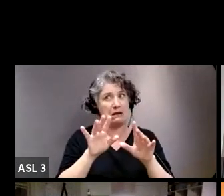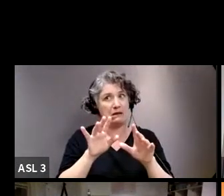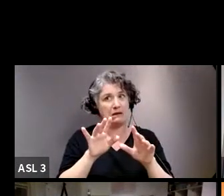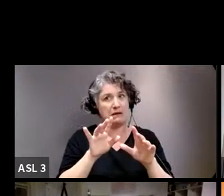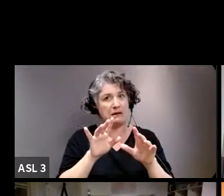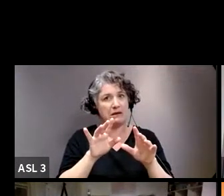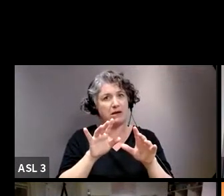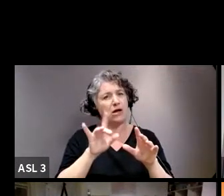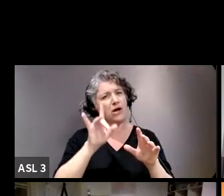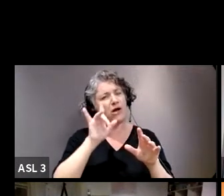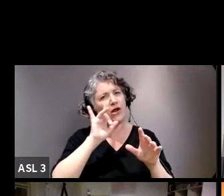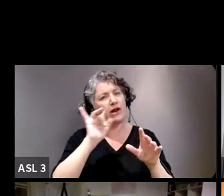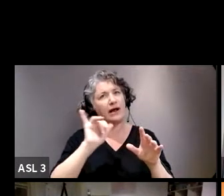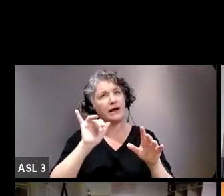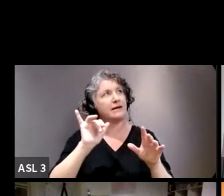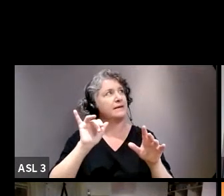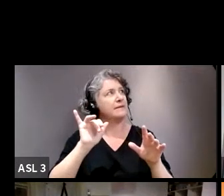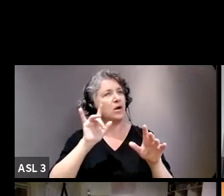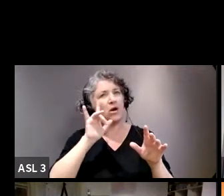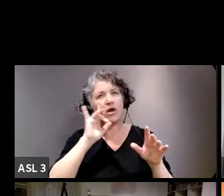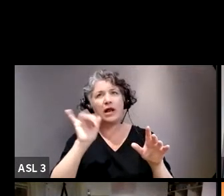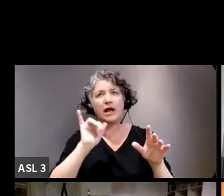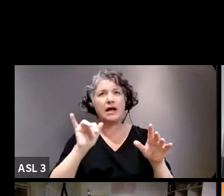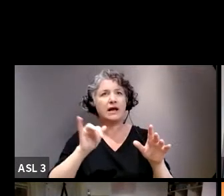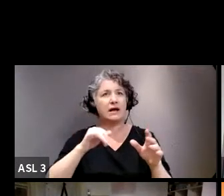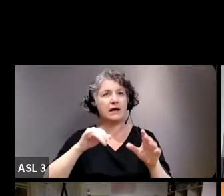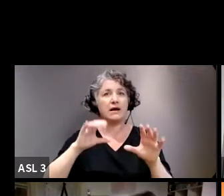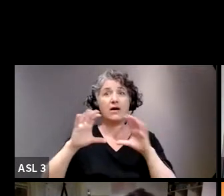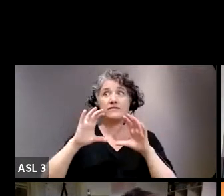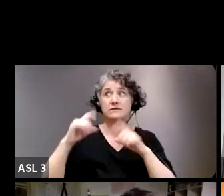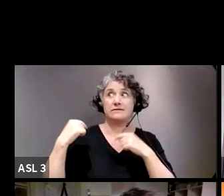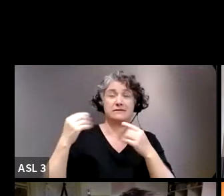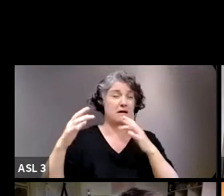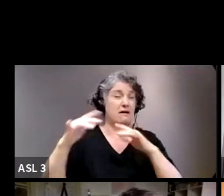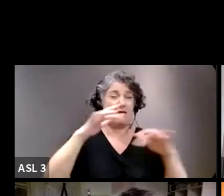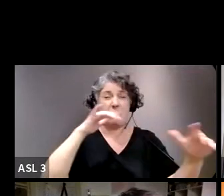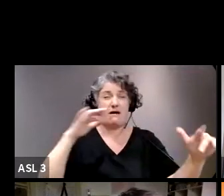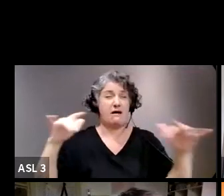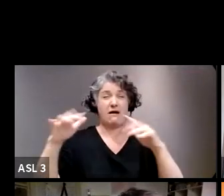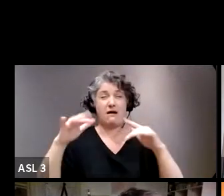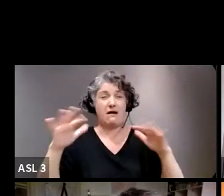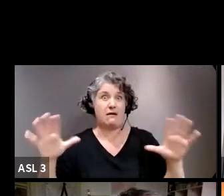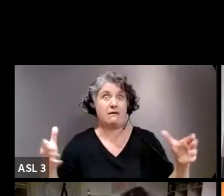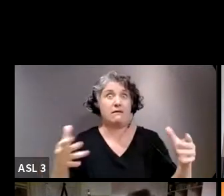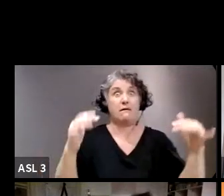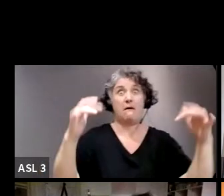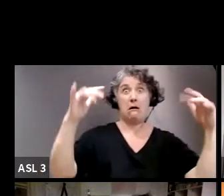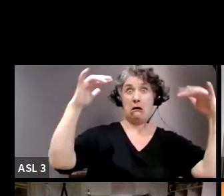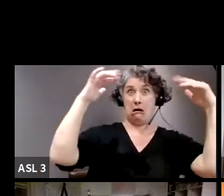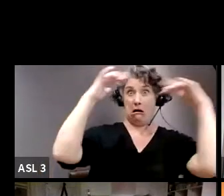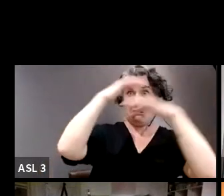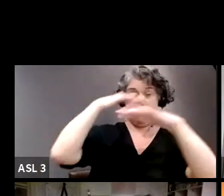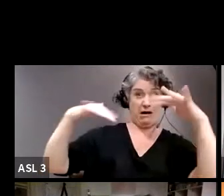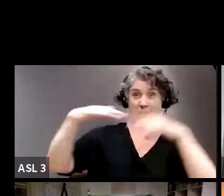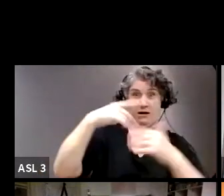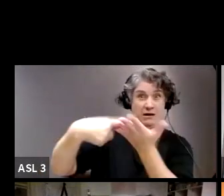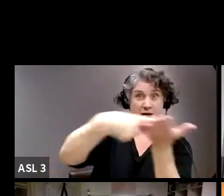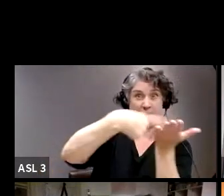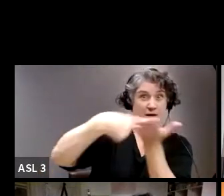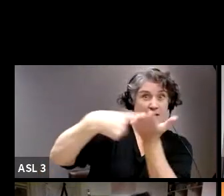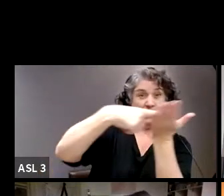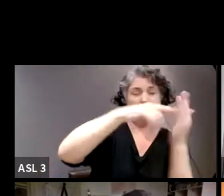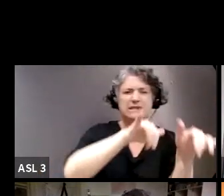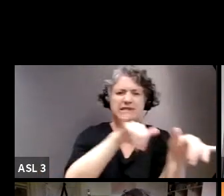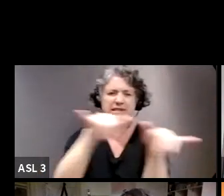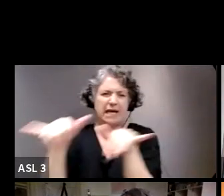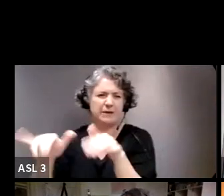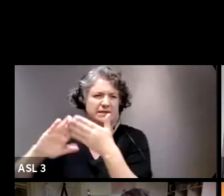crescendo um in the conversations that have been happening in this city for a couple of years now and really could